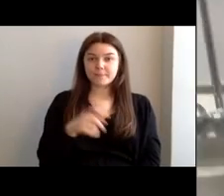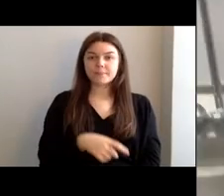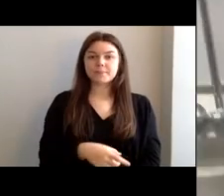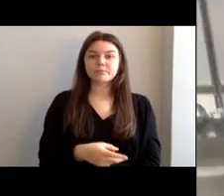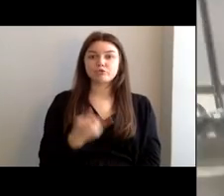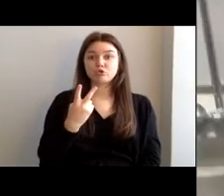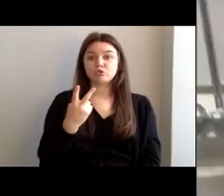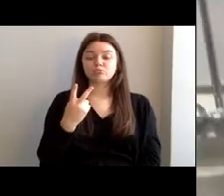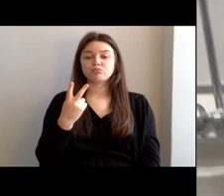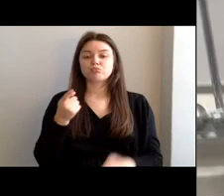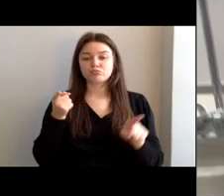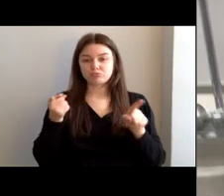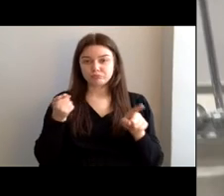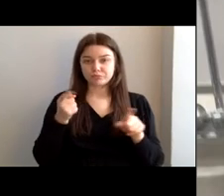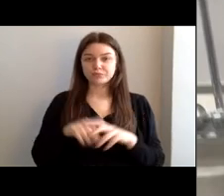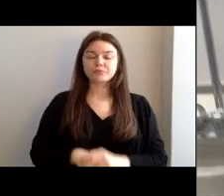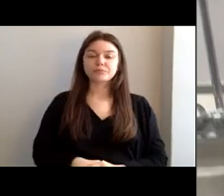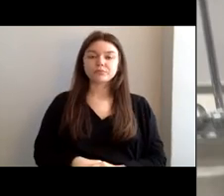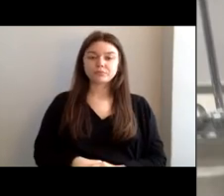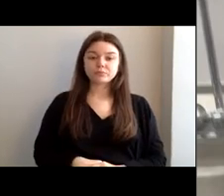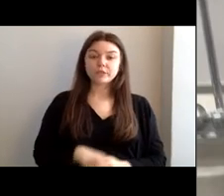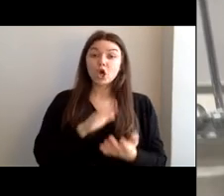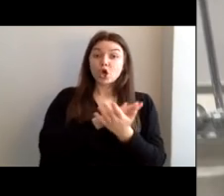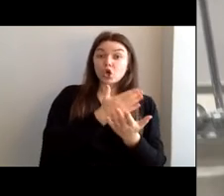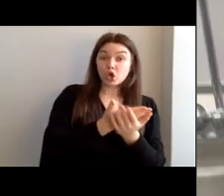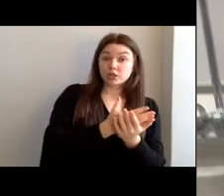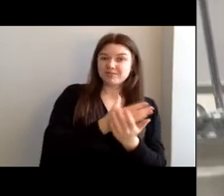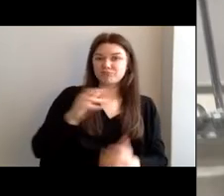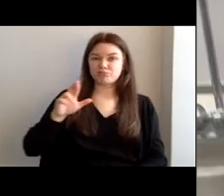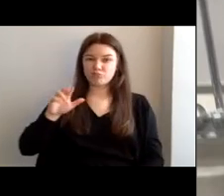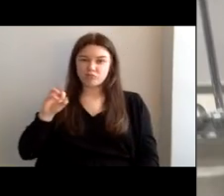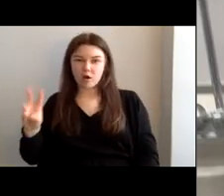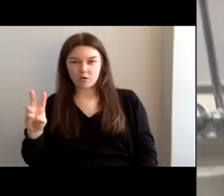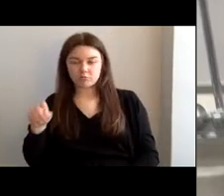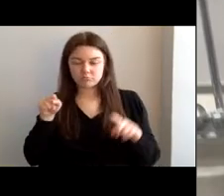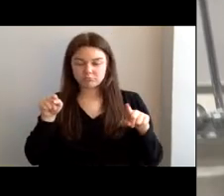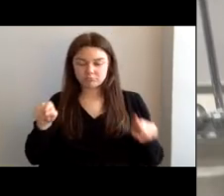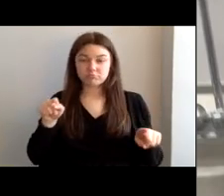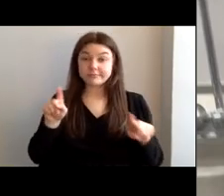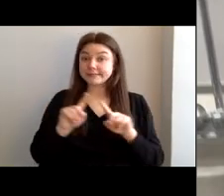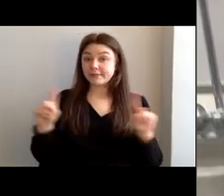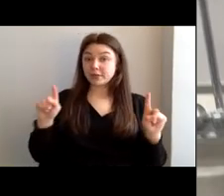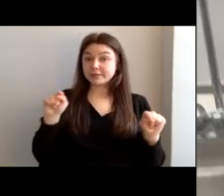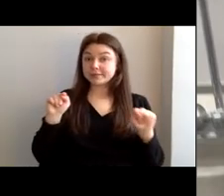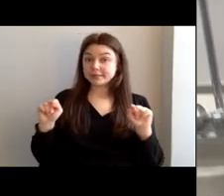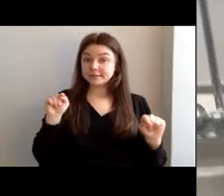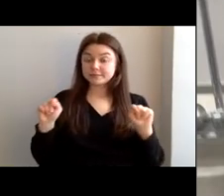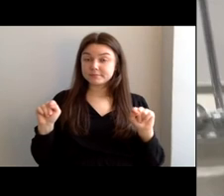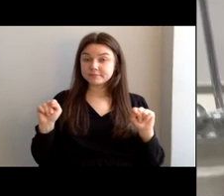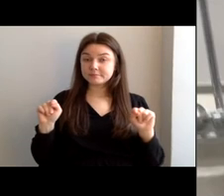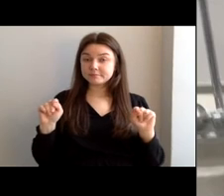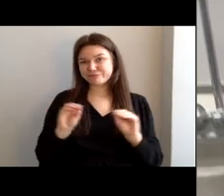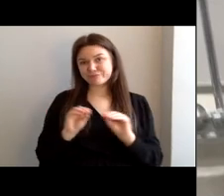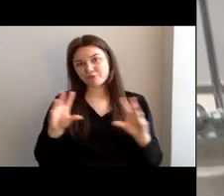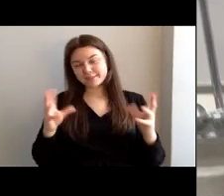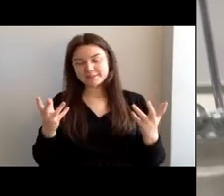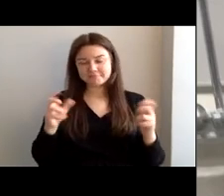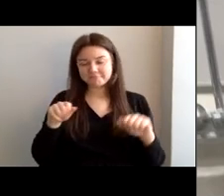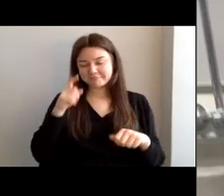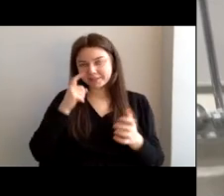two form of a shrimp, cooked shrimp and a raw shrimp. The difference between the two, as obvious you can